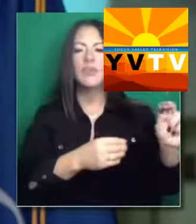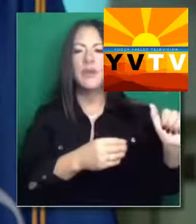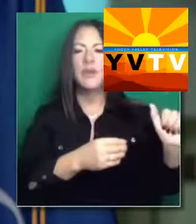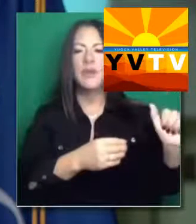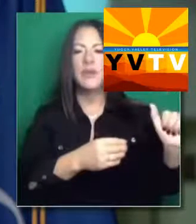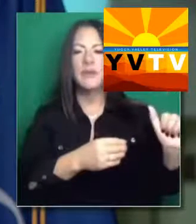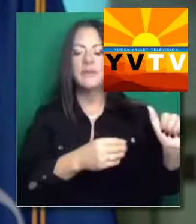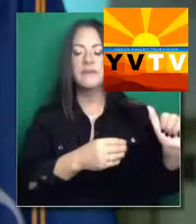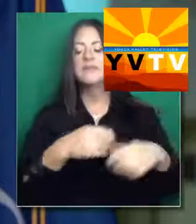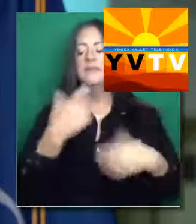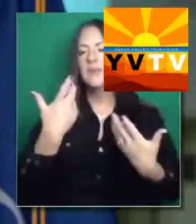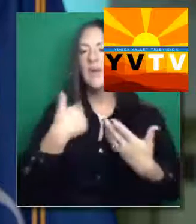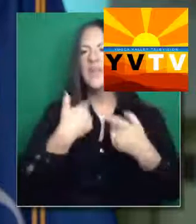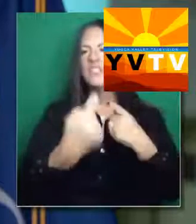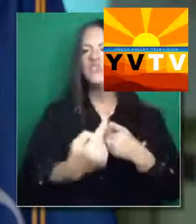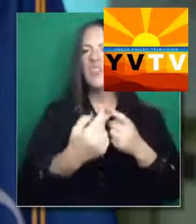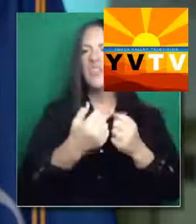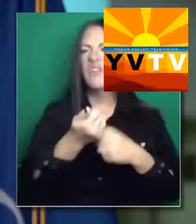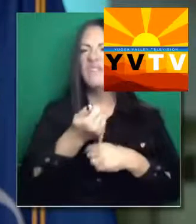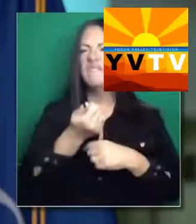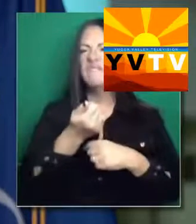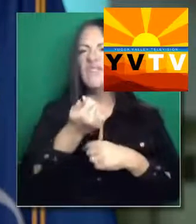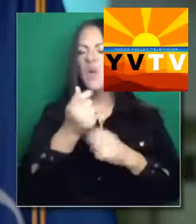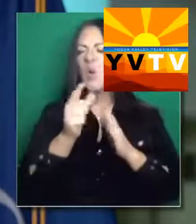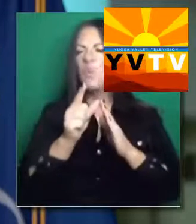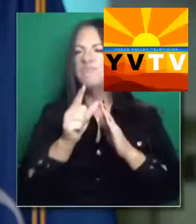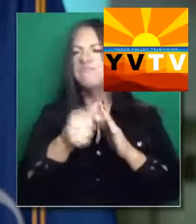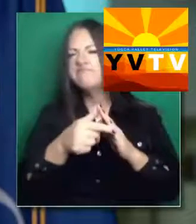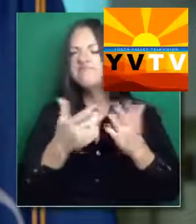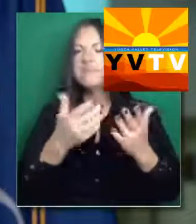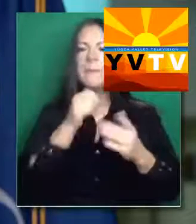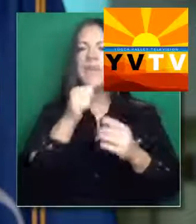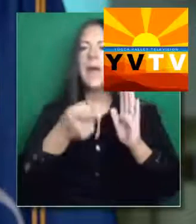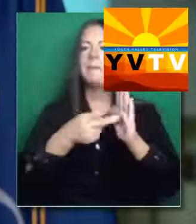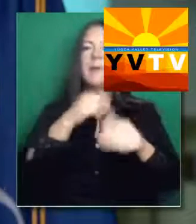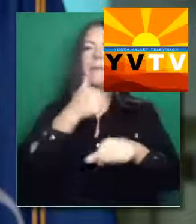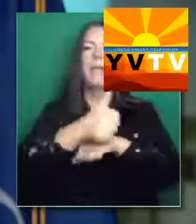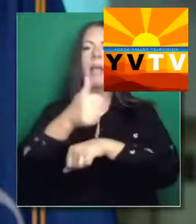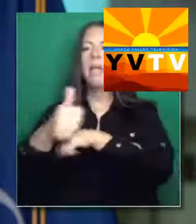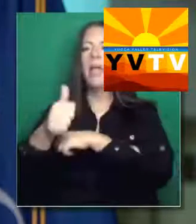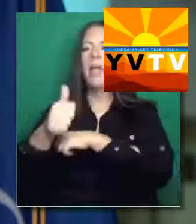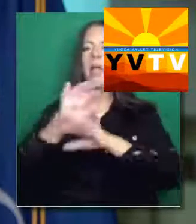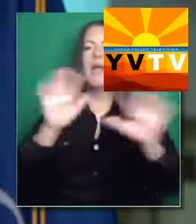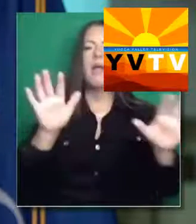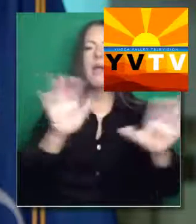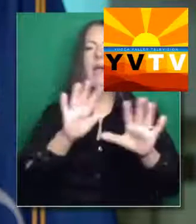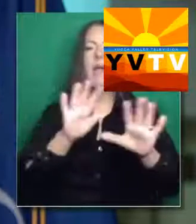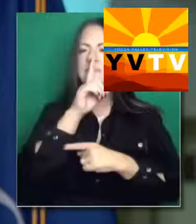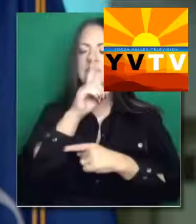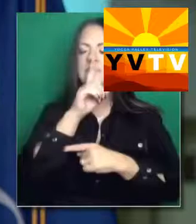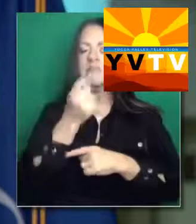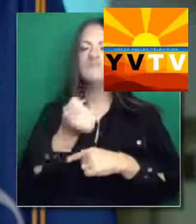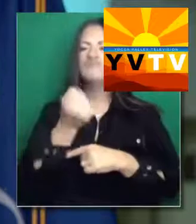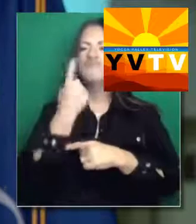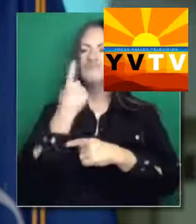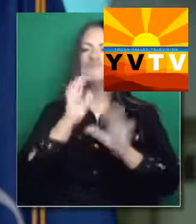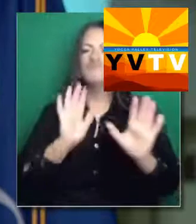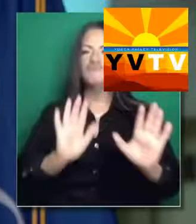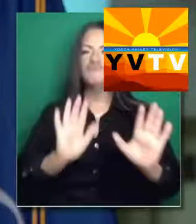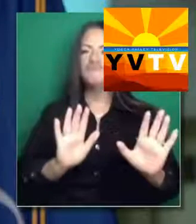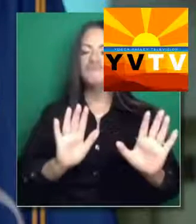of days. Again, I'm not here to take cheap shots. I'm not here to point fingers. Quite the contrary. I have respect and admiration